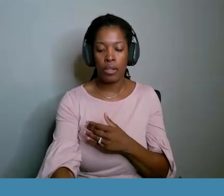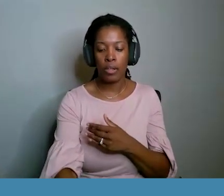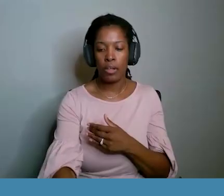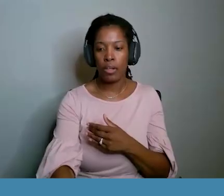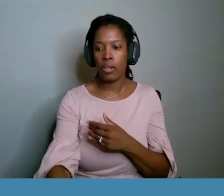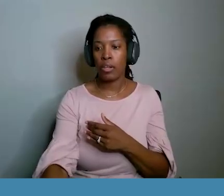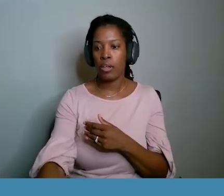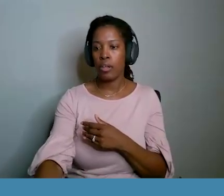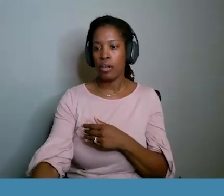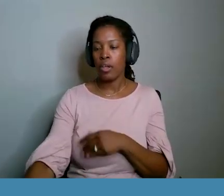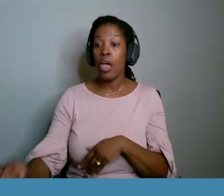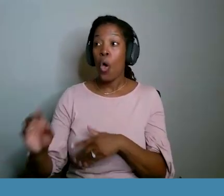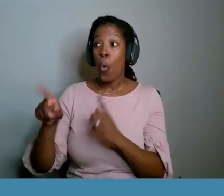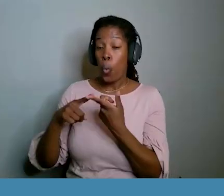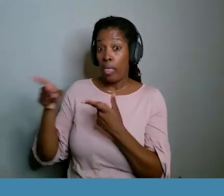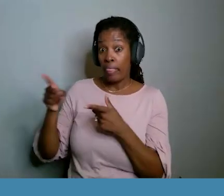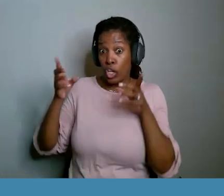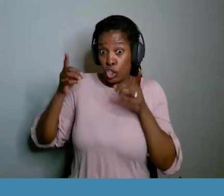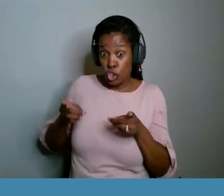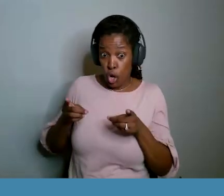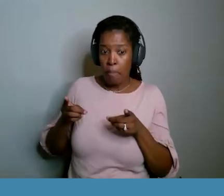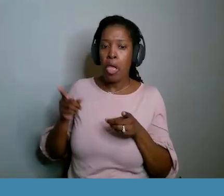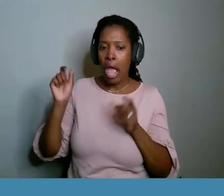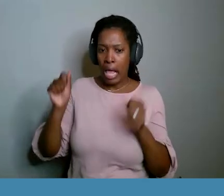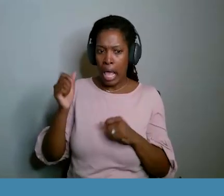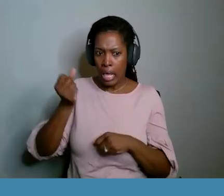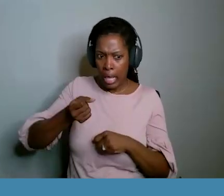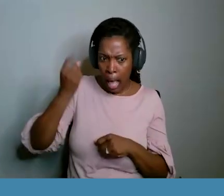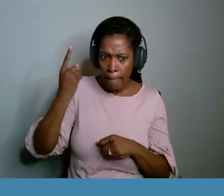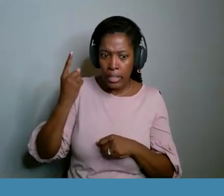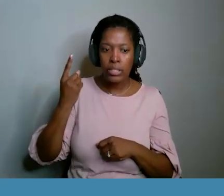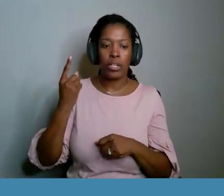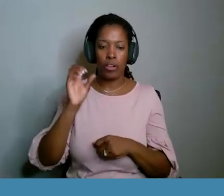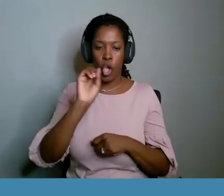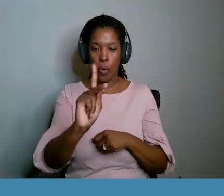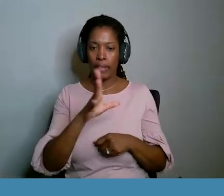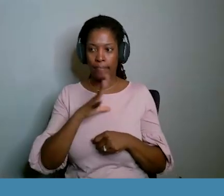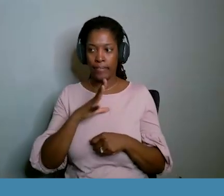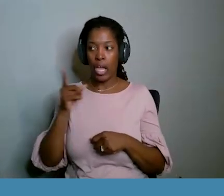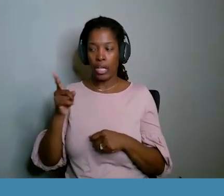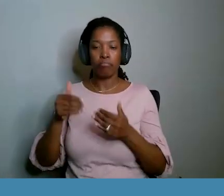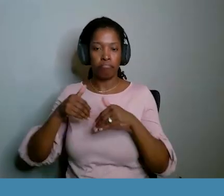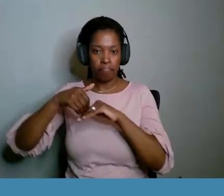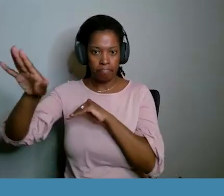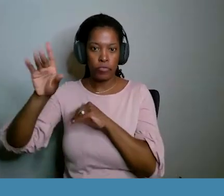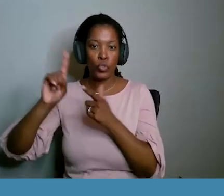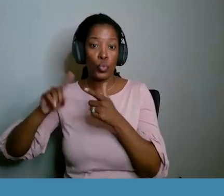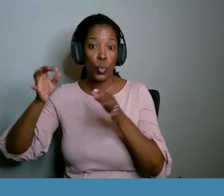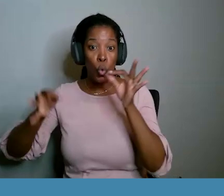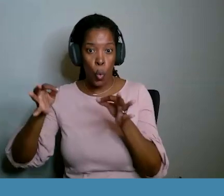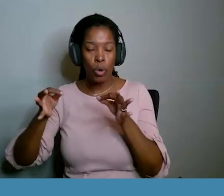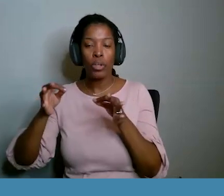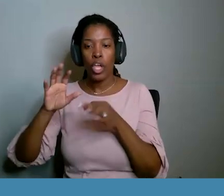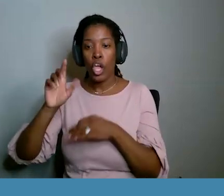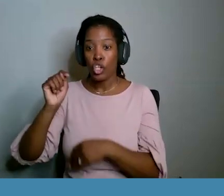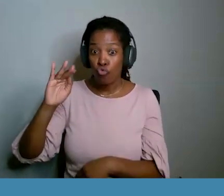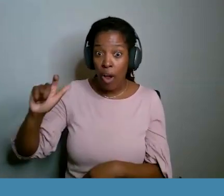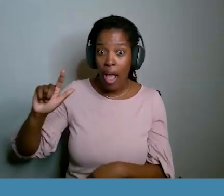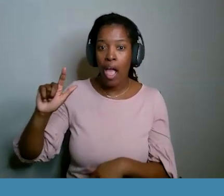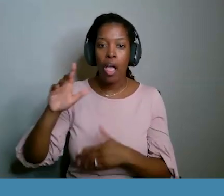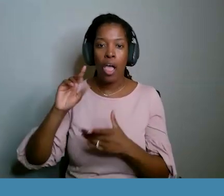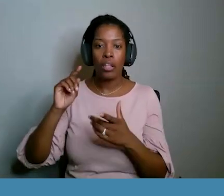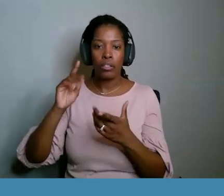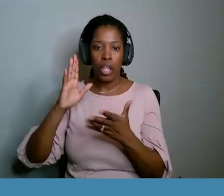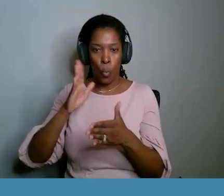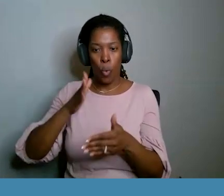once they're determined to be competent in that regard, they would then be discharged and sent to the court, where they would go to trial and they would finish